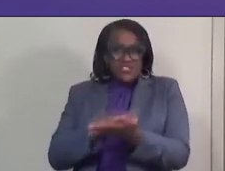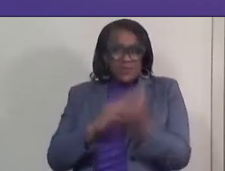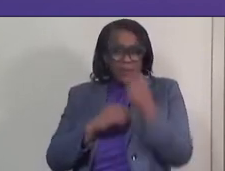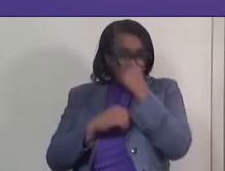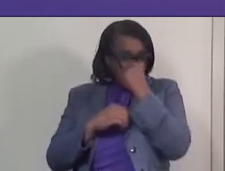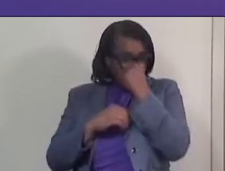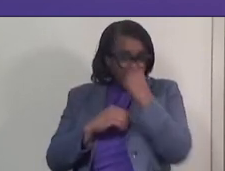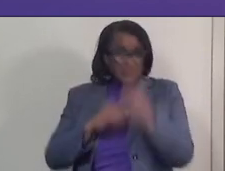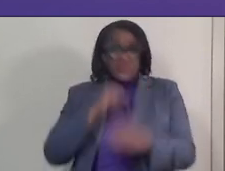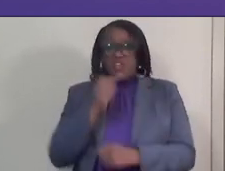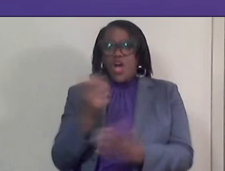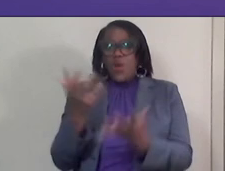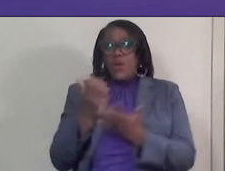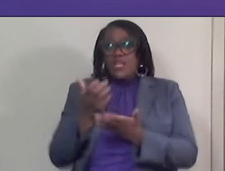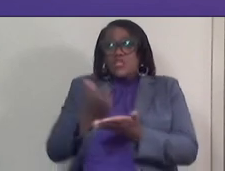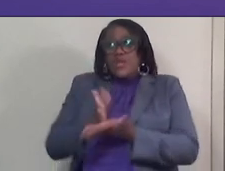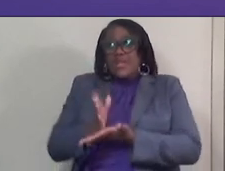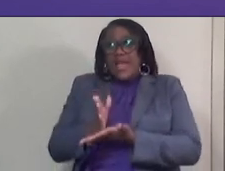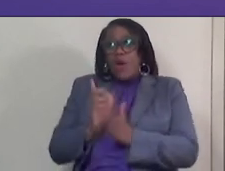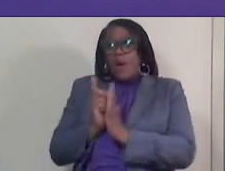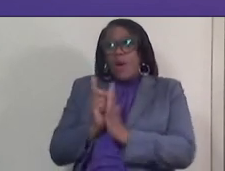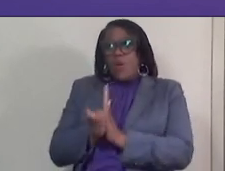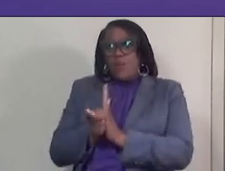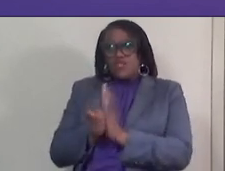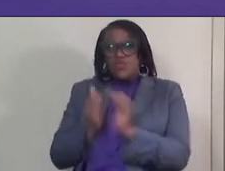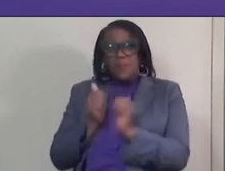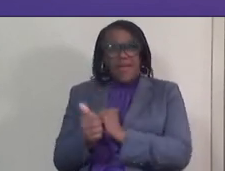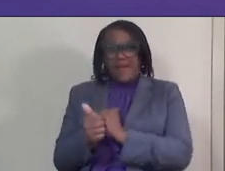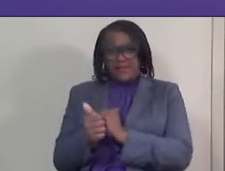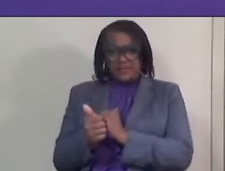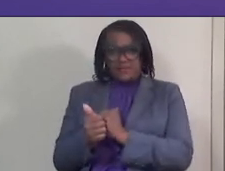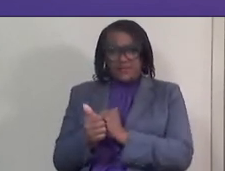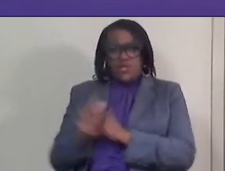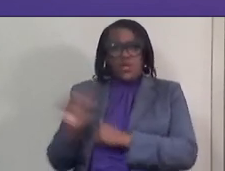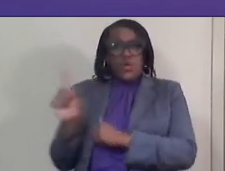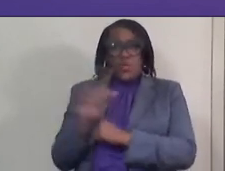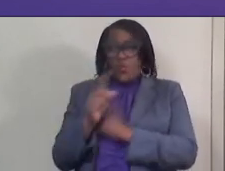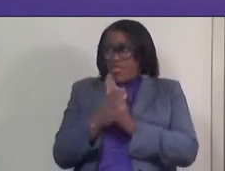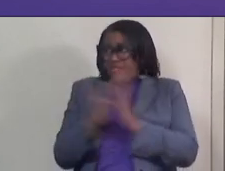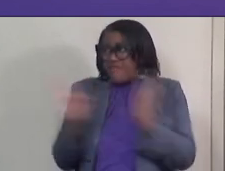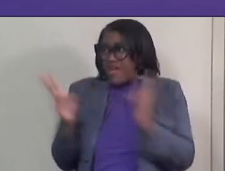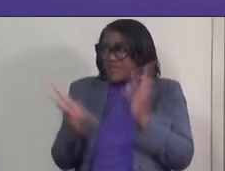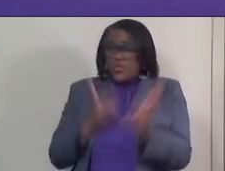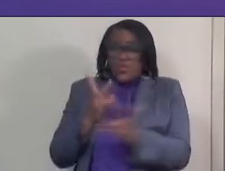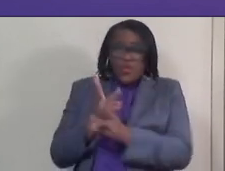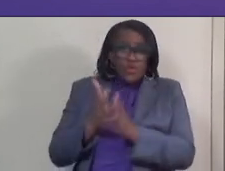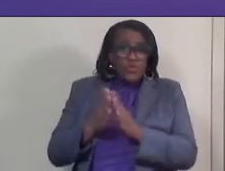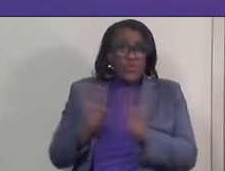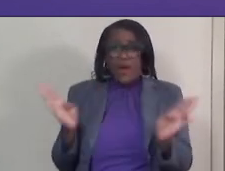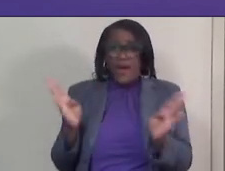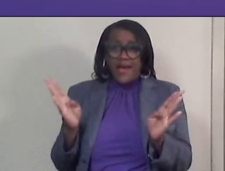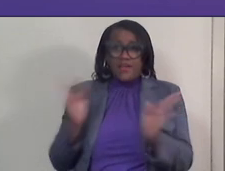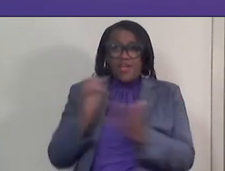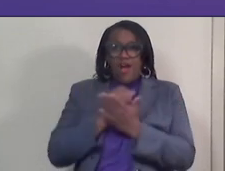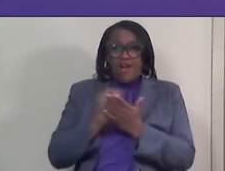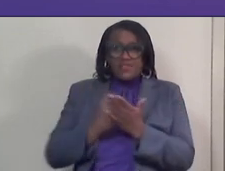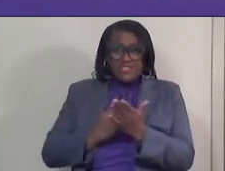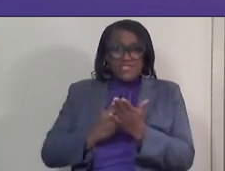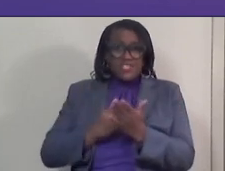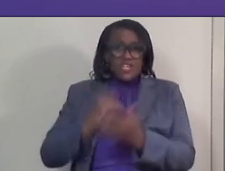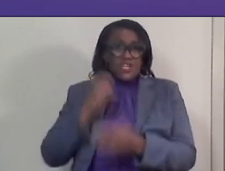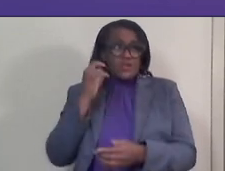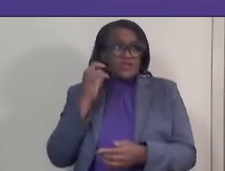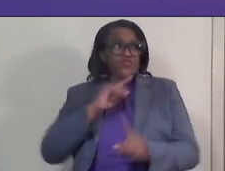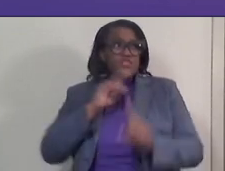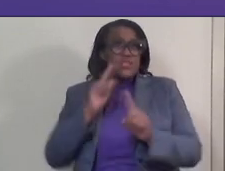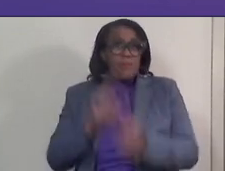wanting to allow a moment to go by where the vast worldwide artistic response to